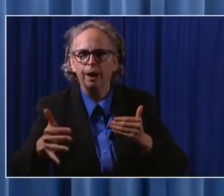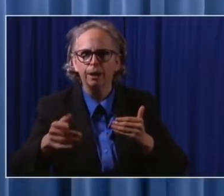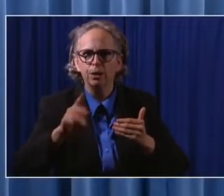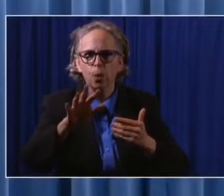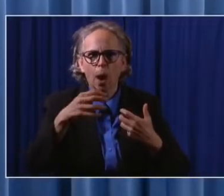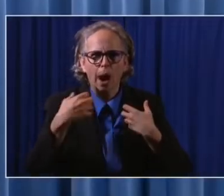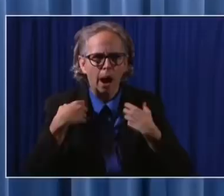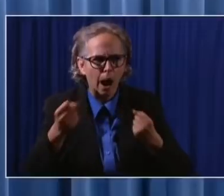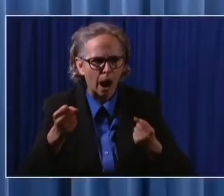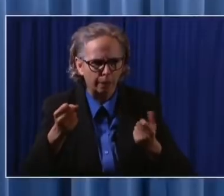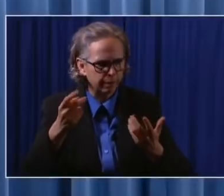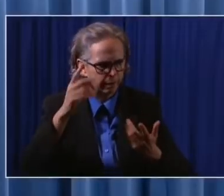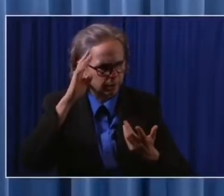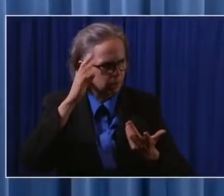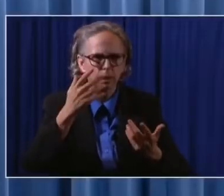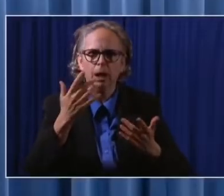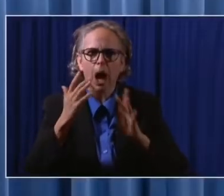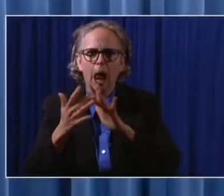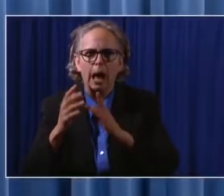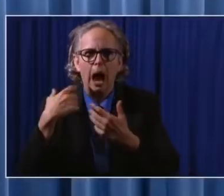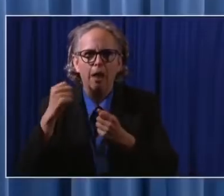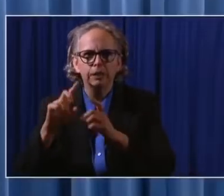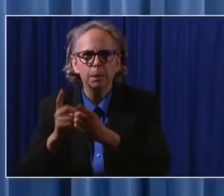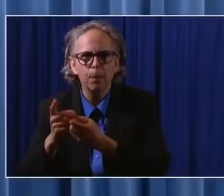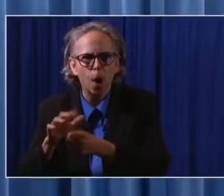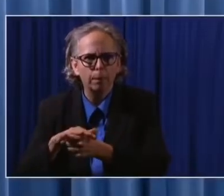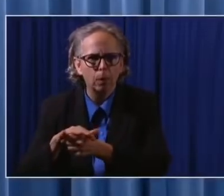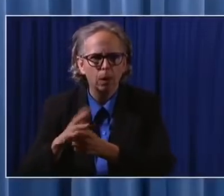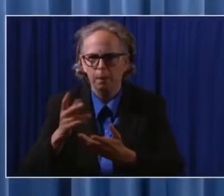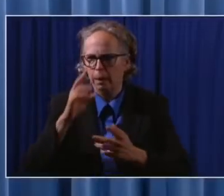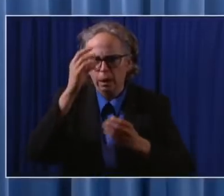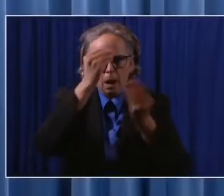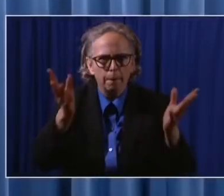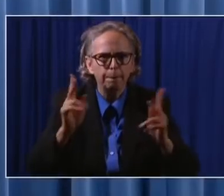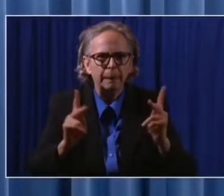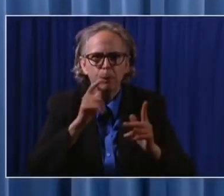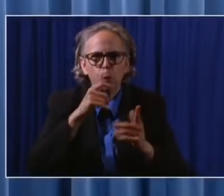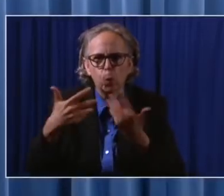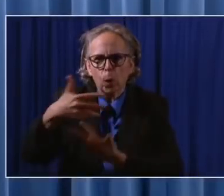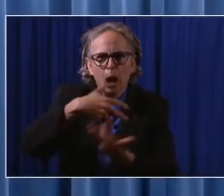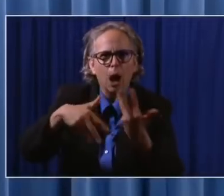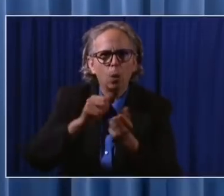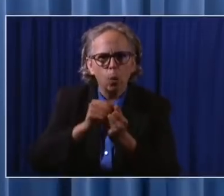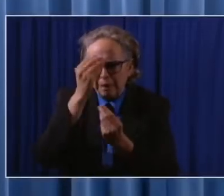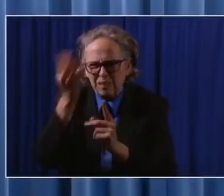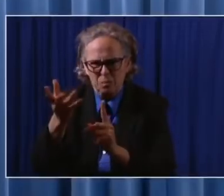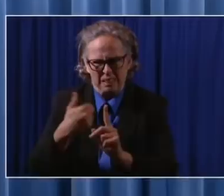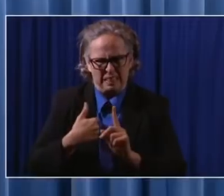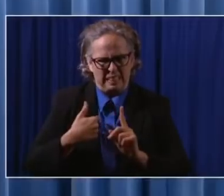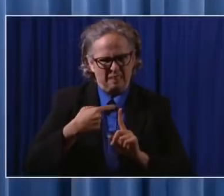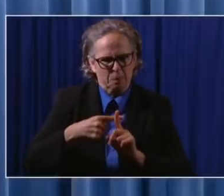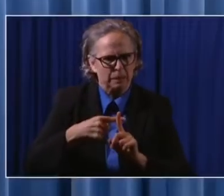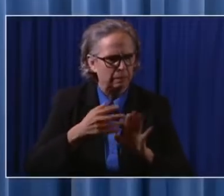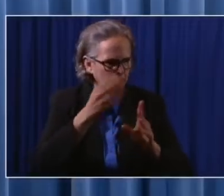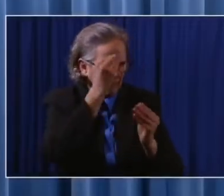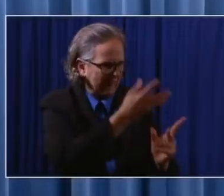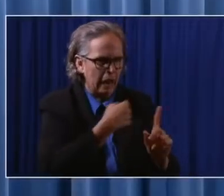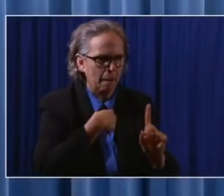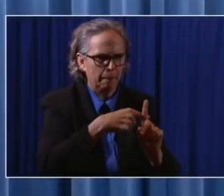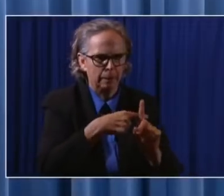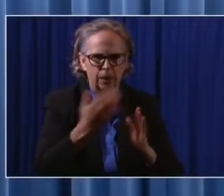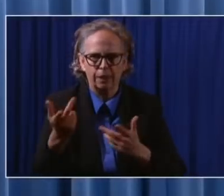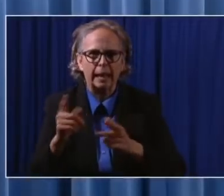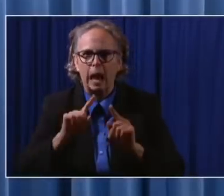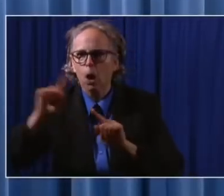department will help you, but figuring out how to alert people who you may have infected. And so they in turn can be tested, and